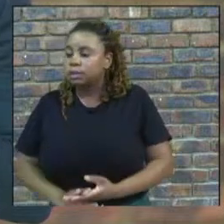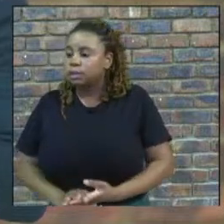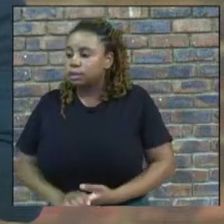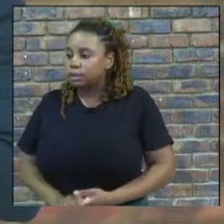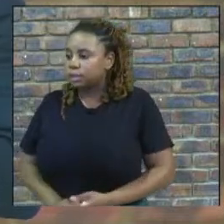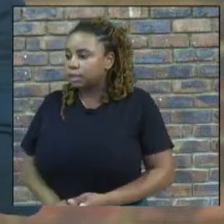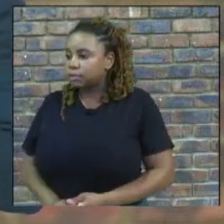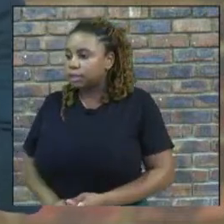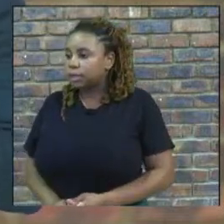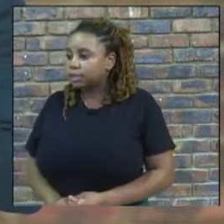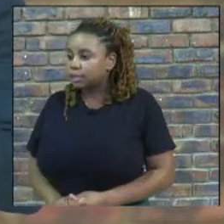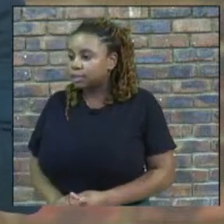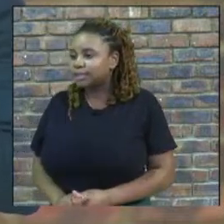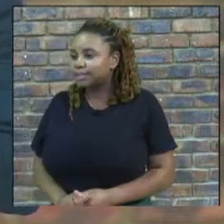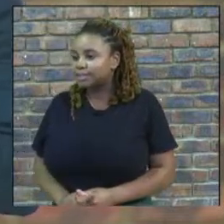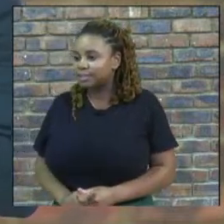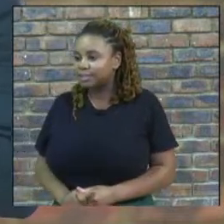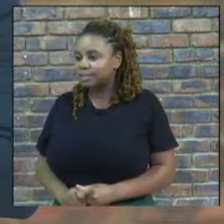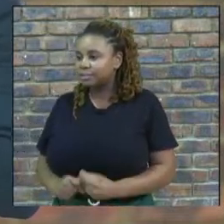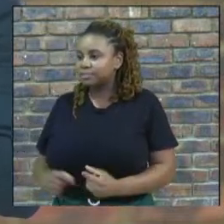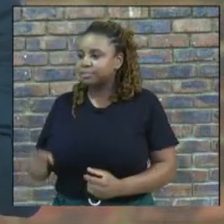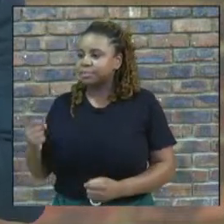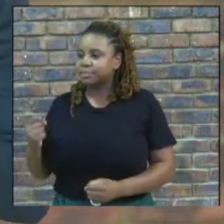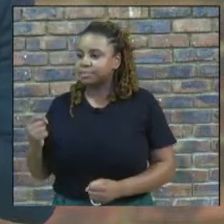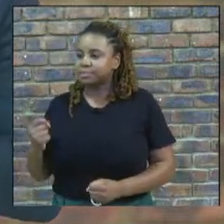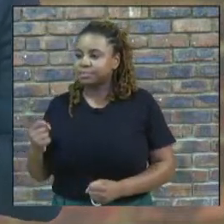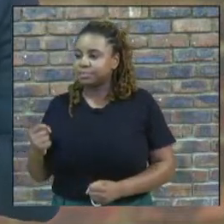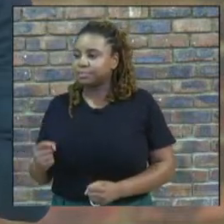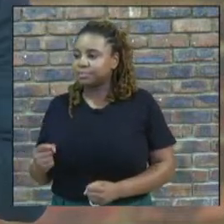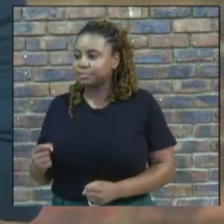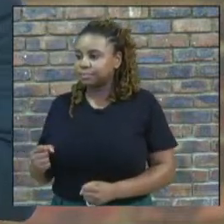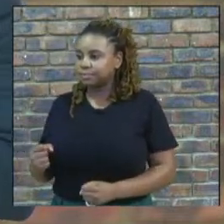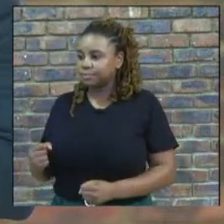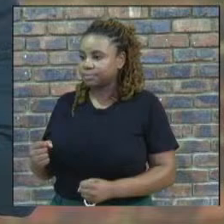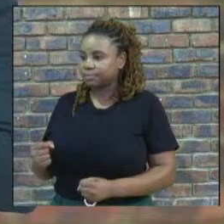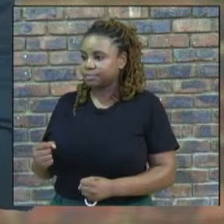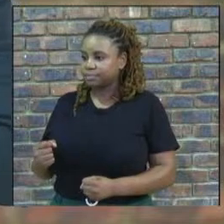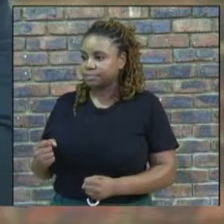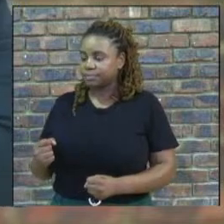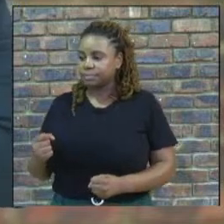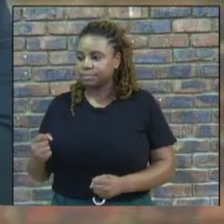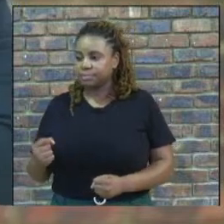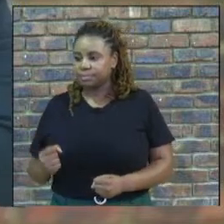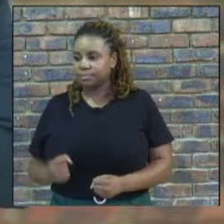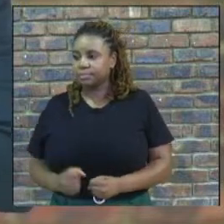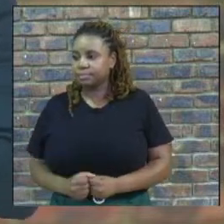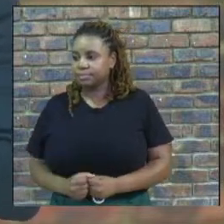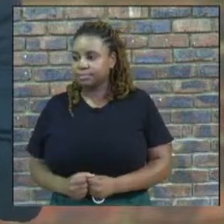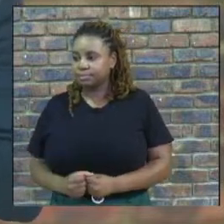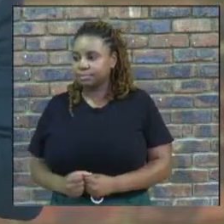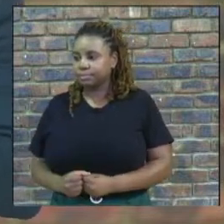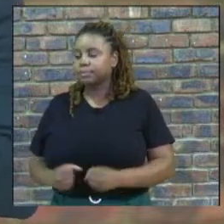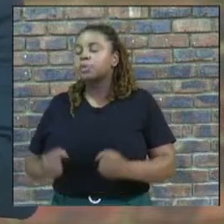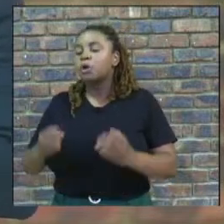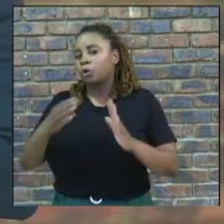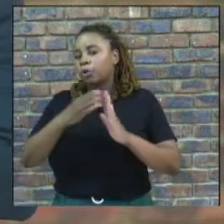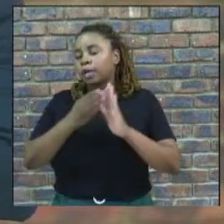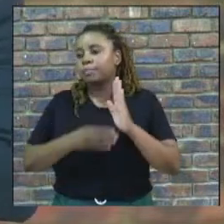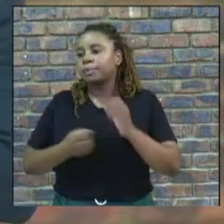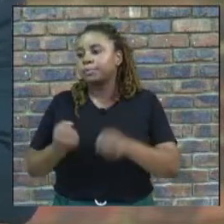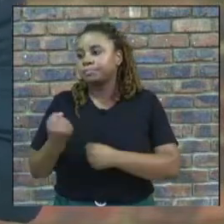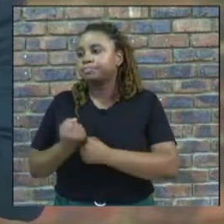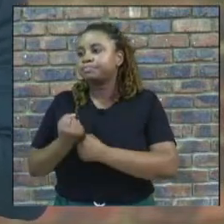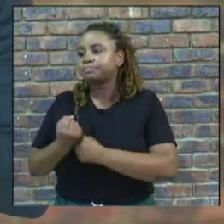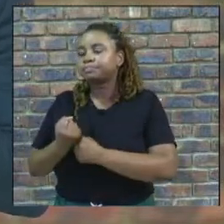we support it. And of course, as part of government, we will also be working with our counterparts nationally